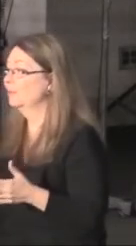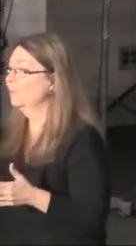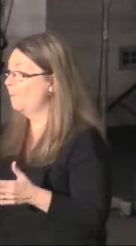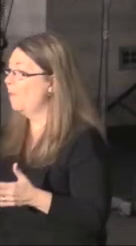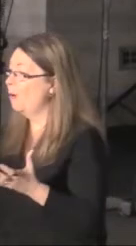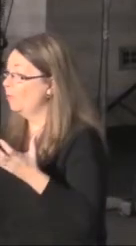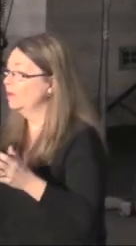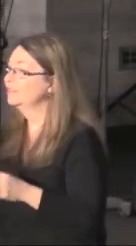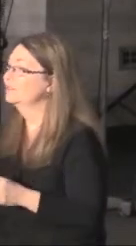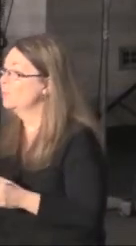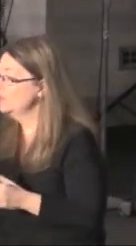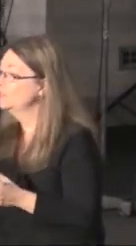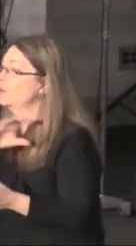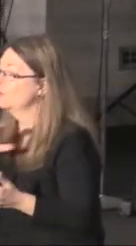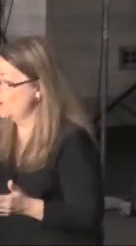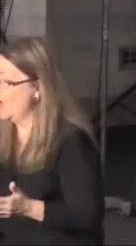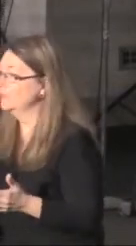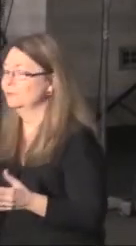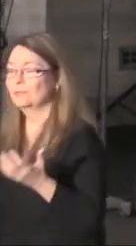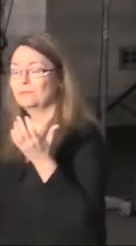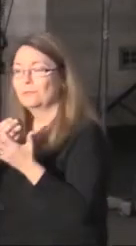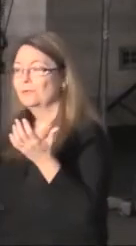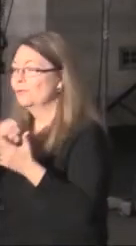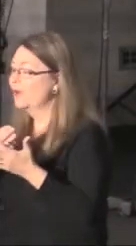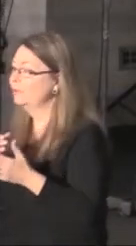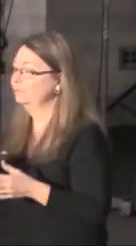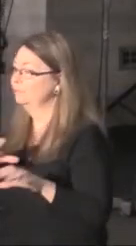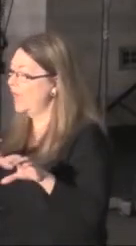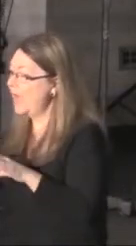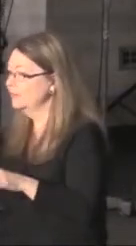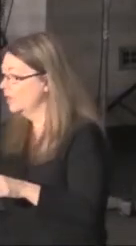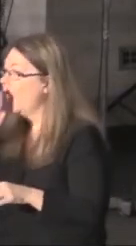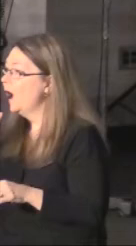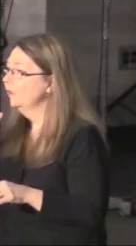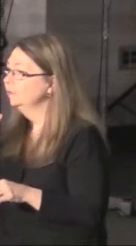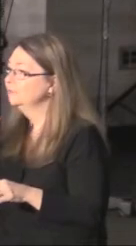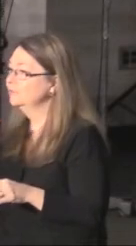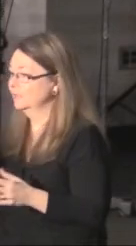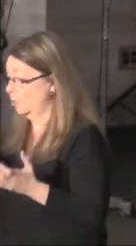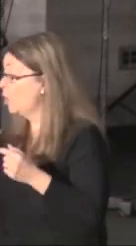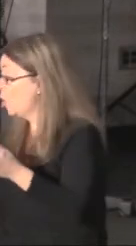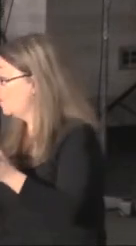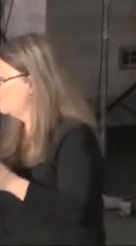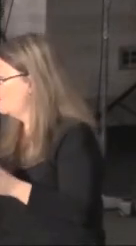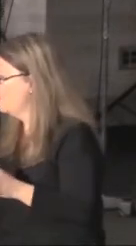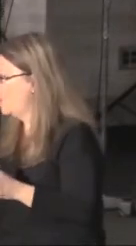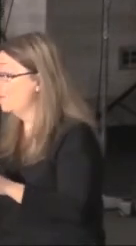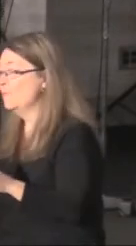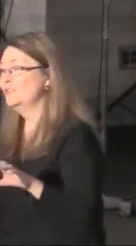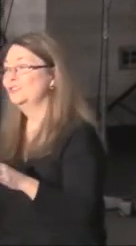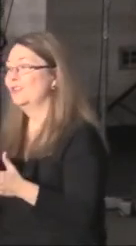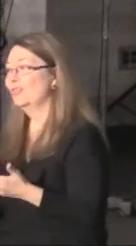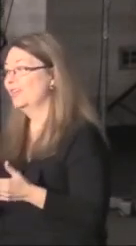Christ. What an incredible providential act of God that these people were trying to hurt Paul and they actually did the very